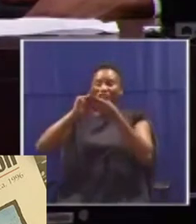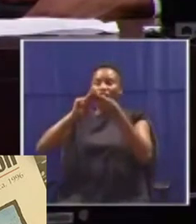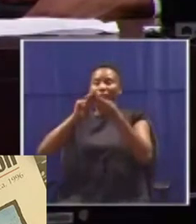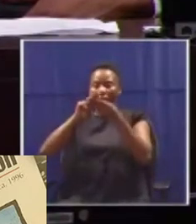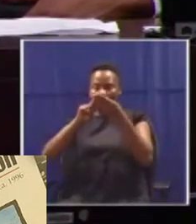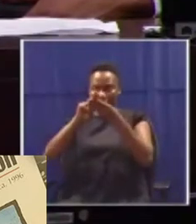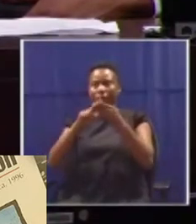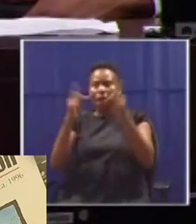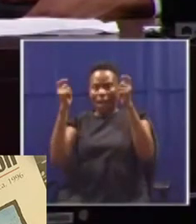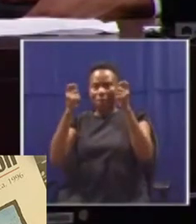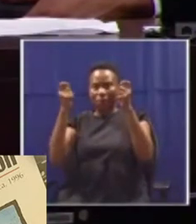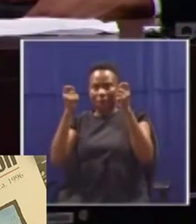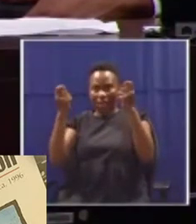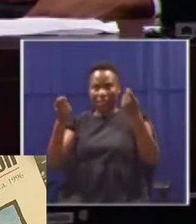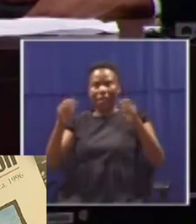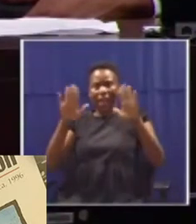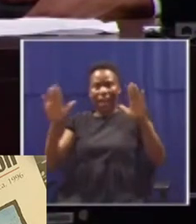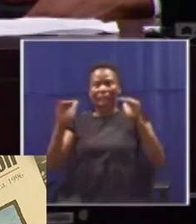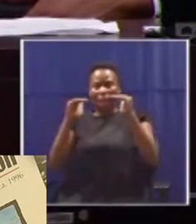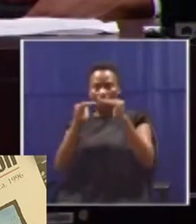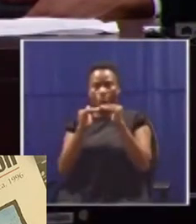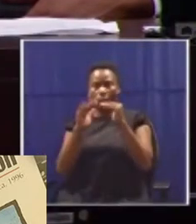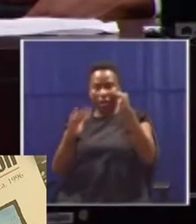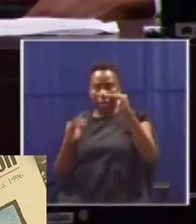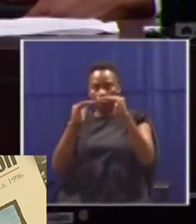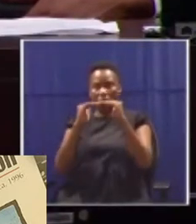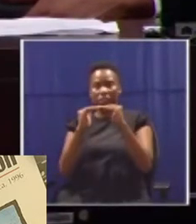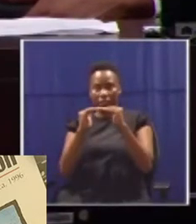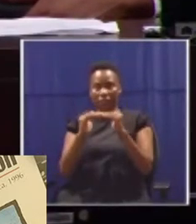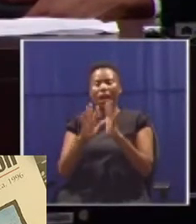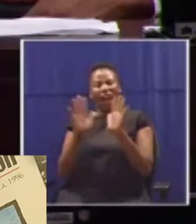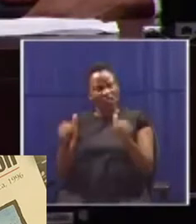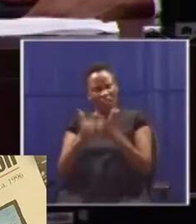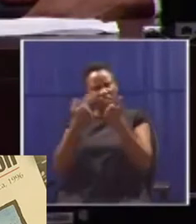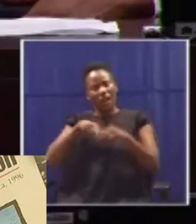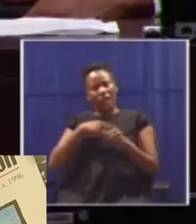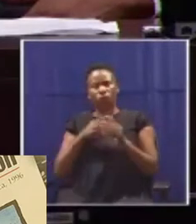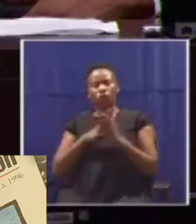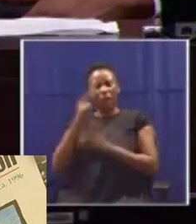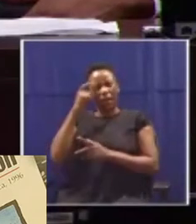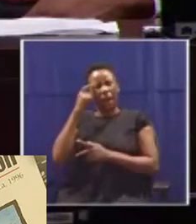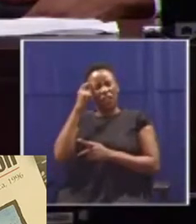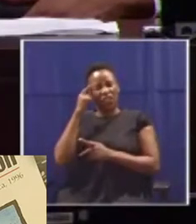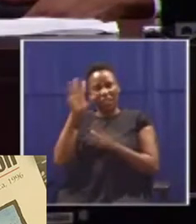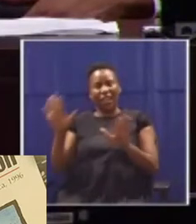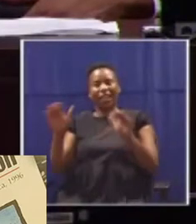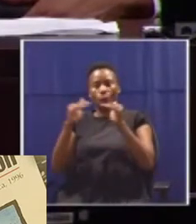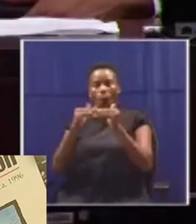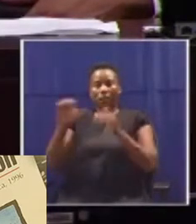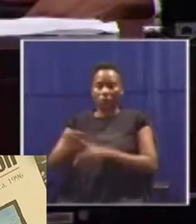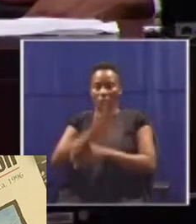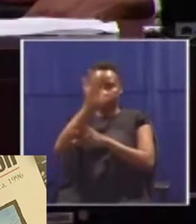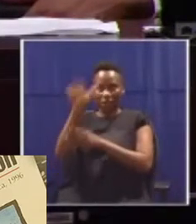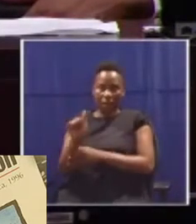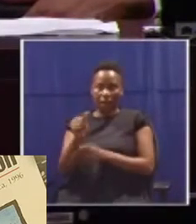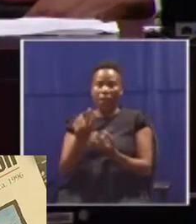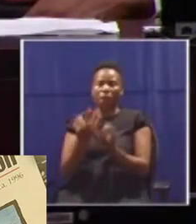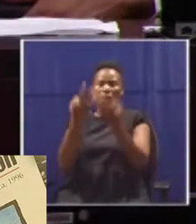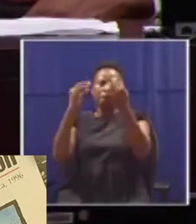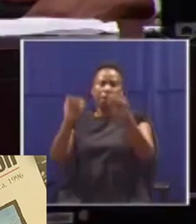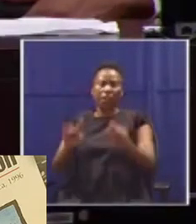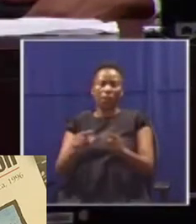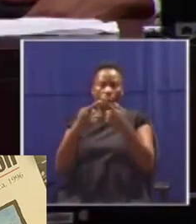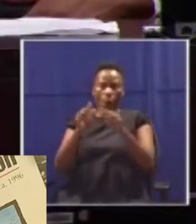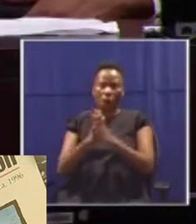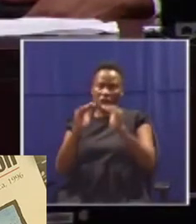I challenge us to imagine a gender equal South Africa, a South Africa free of bias,